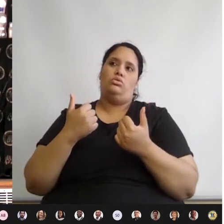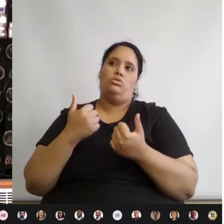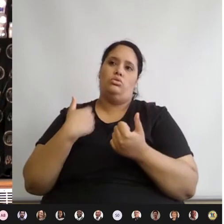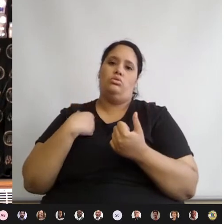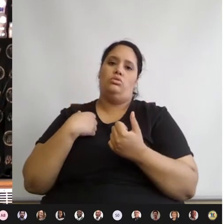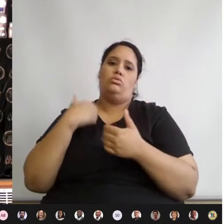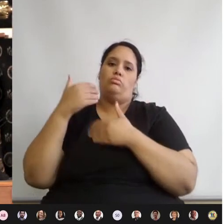process.